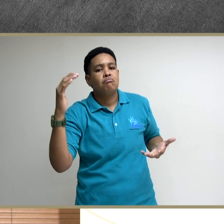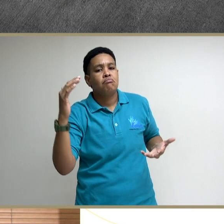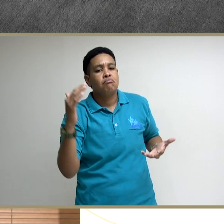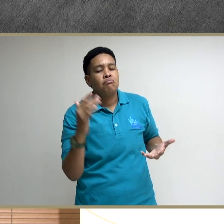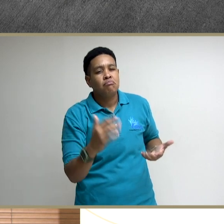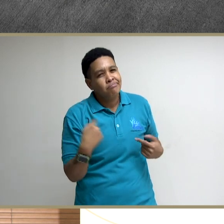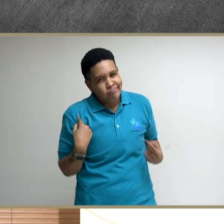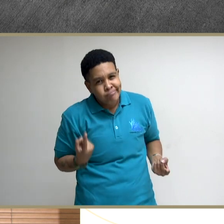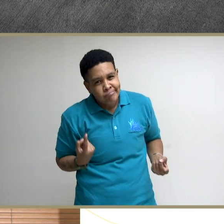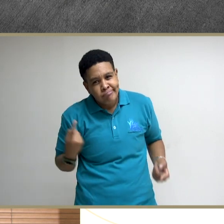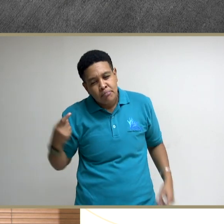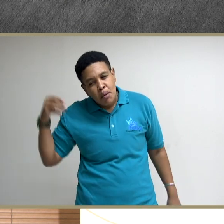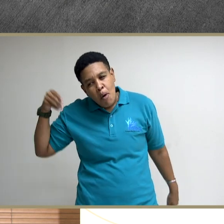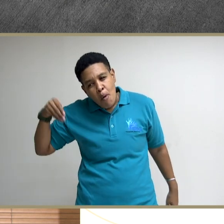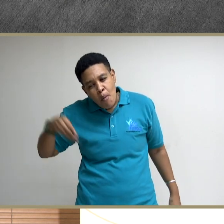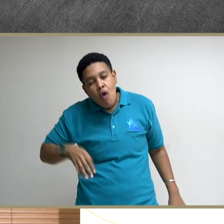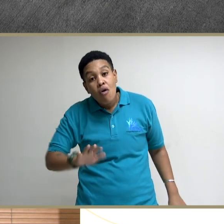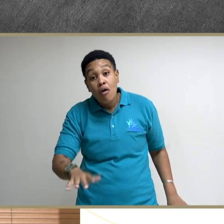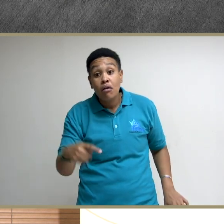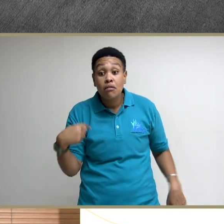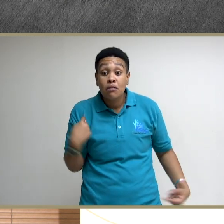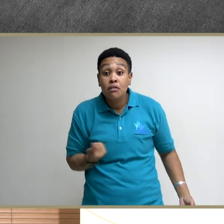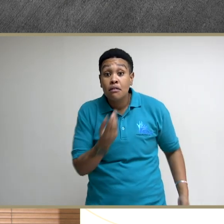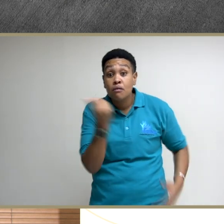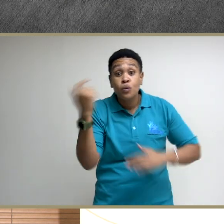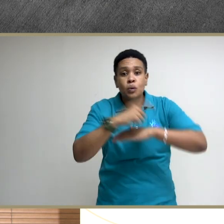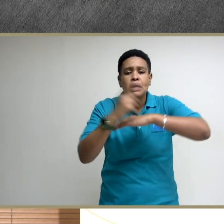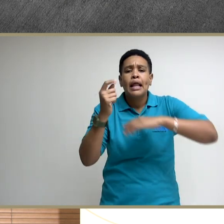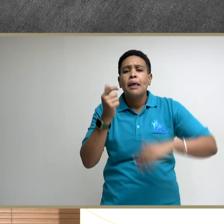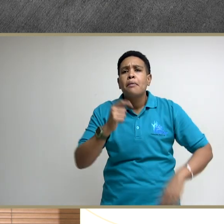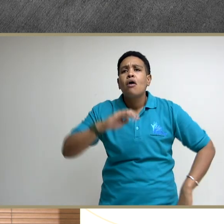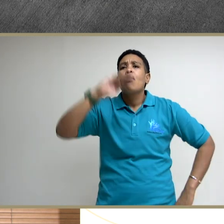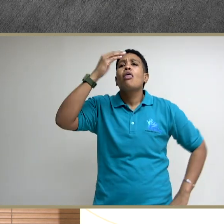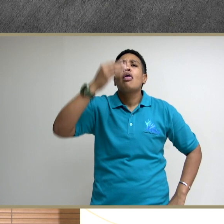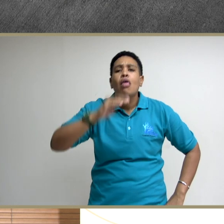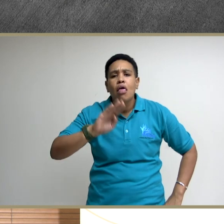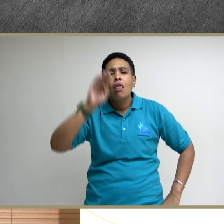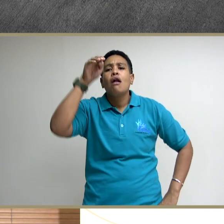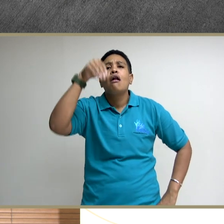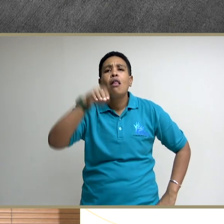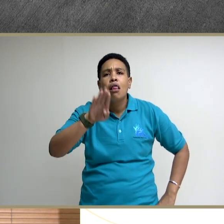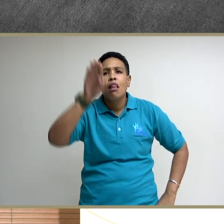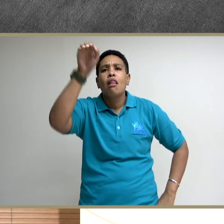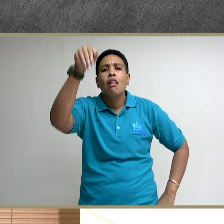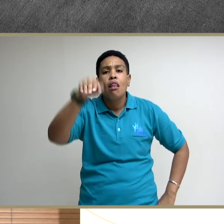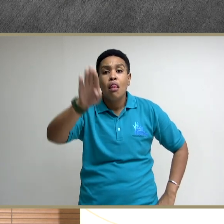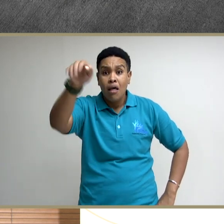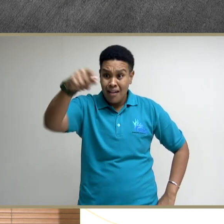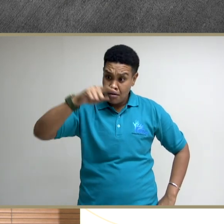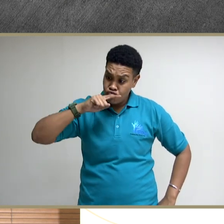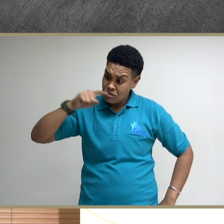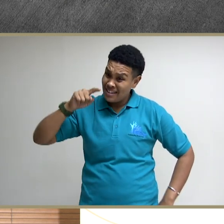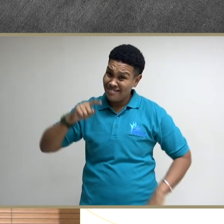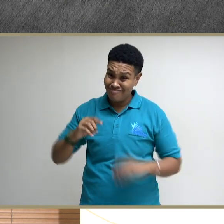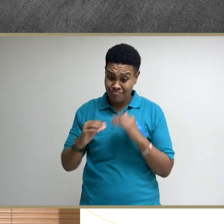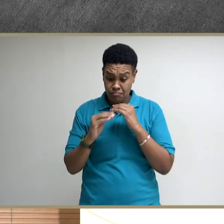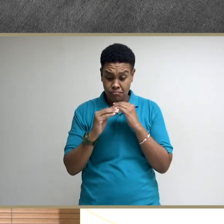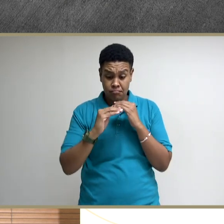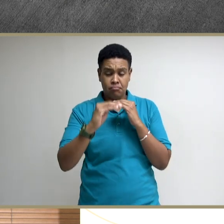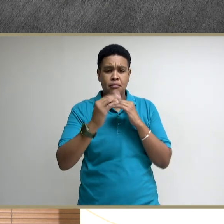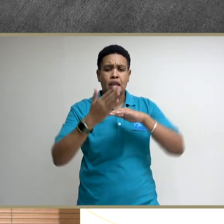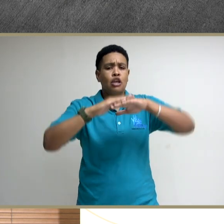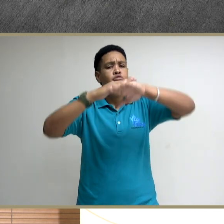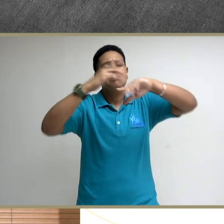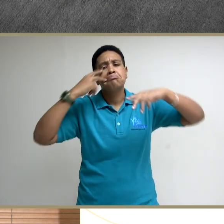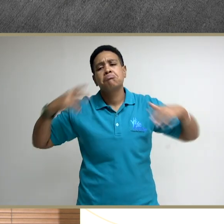over the last couple of days, it has been a little bit up and down, but we don't see any steady increase